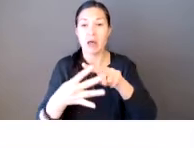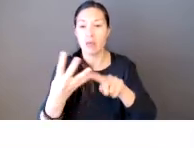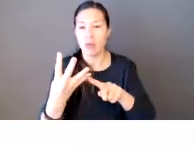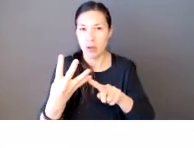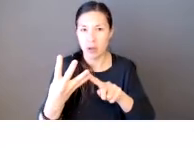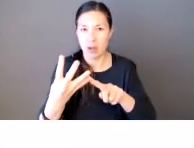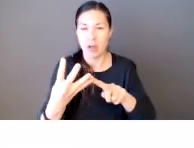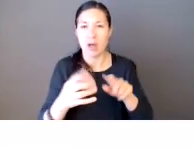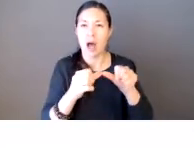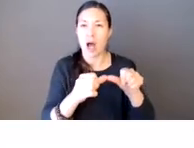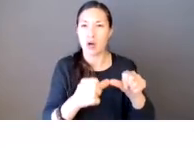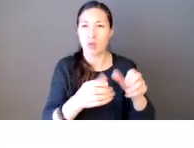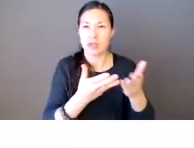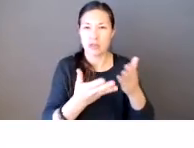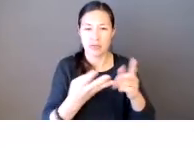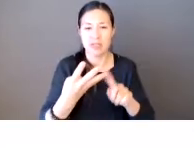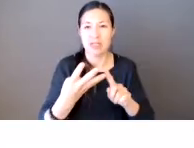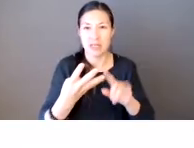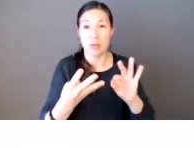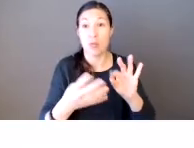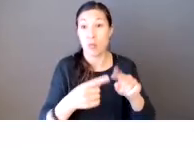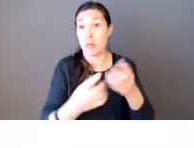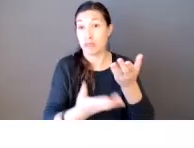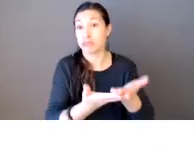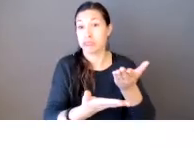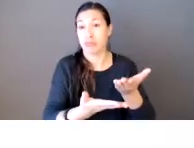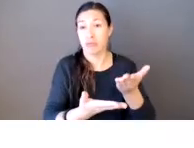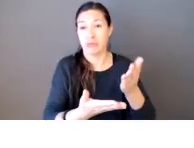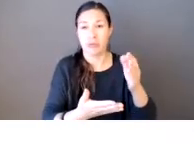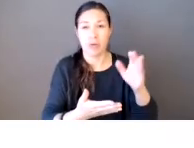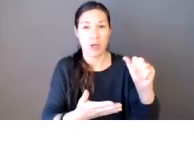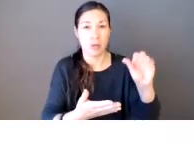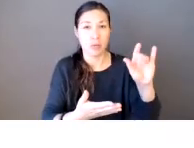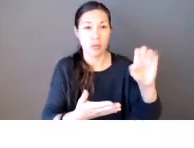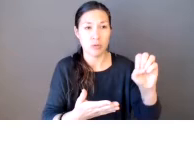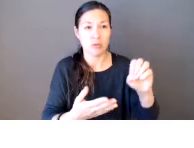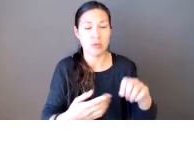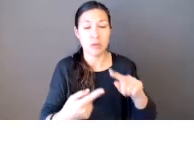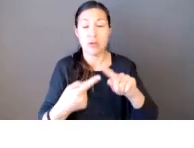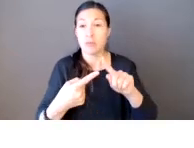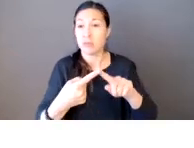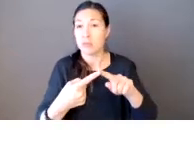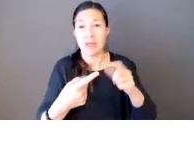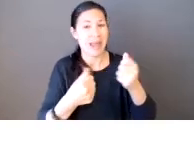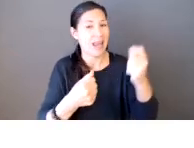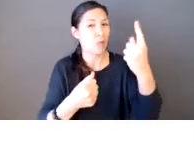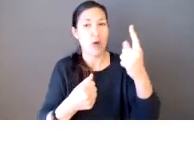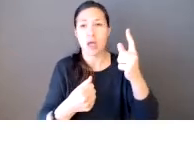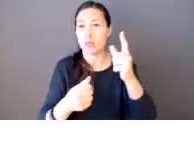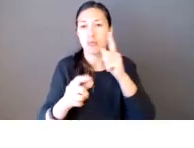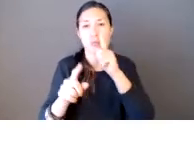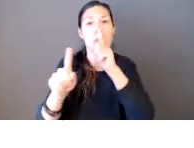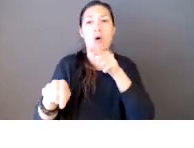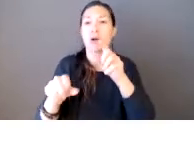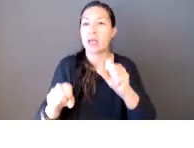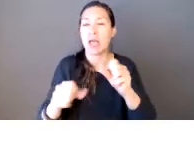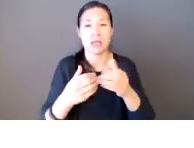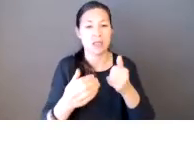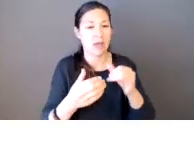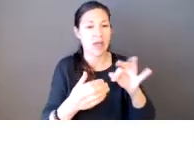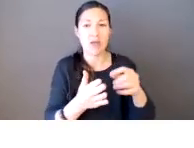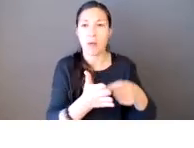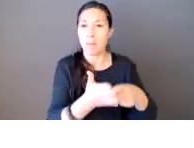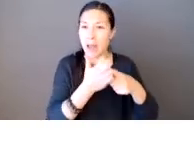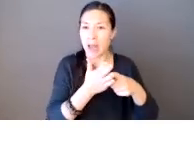when something is substantiated. For the intake, anybody can report, mandated or not mandated. And as I said